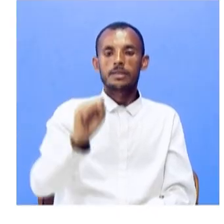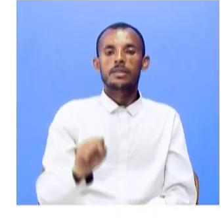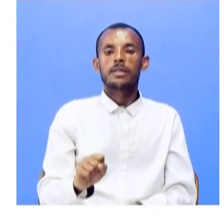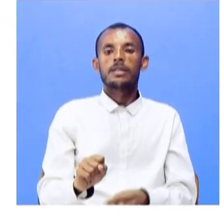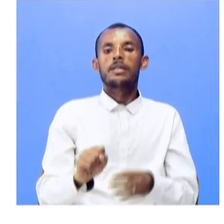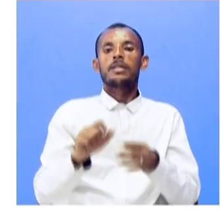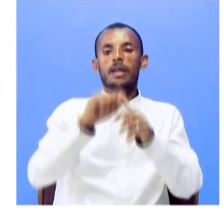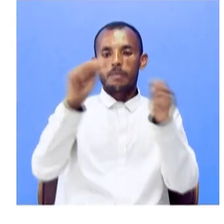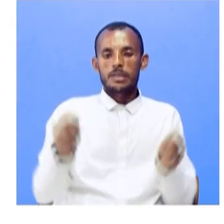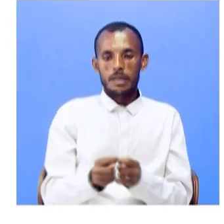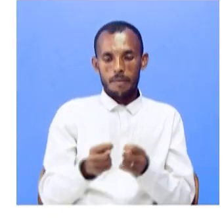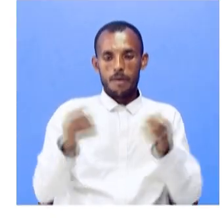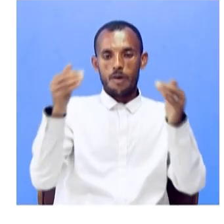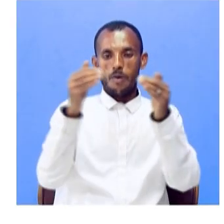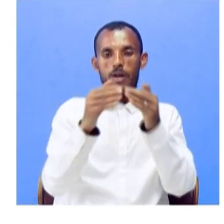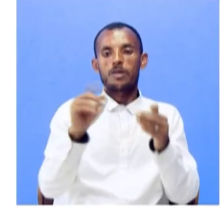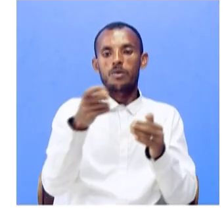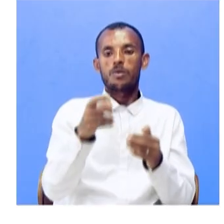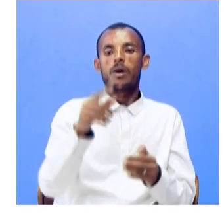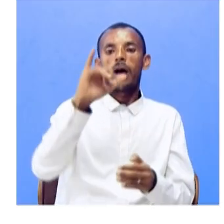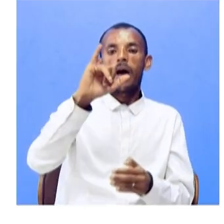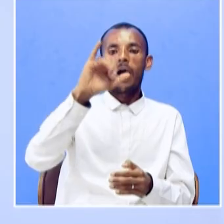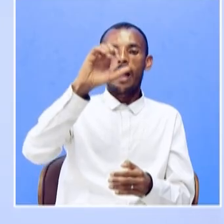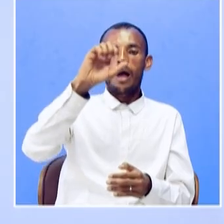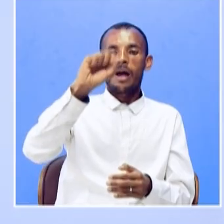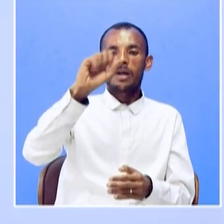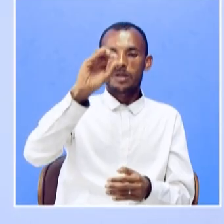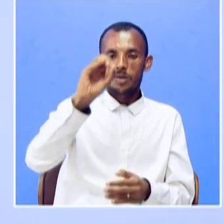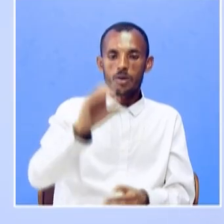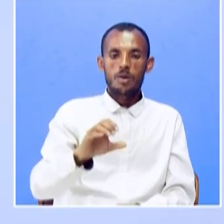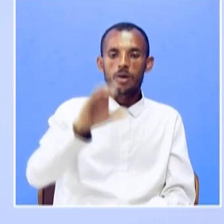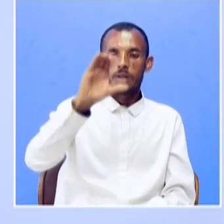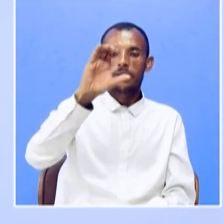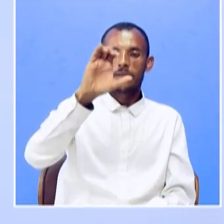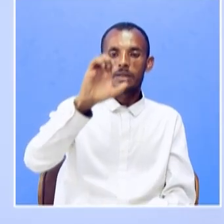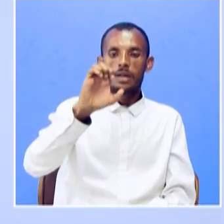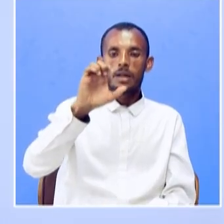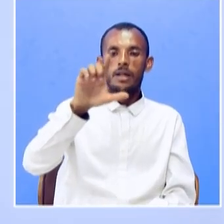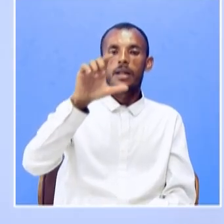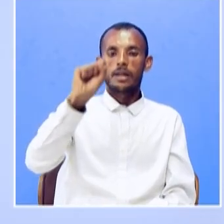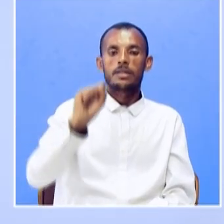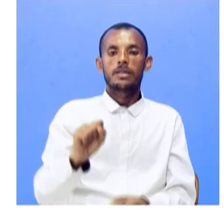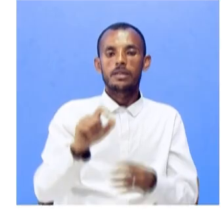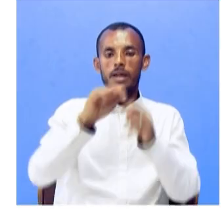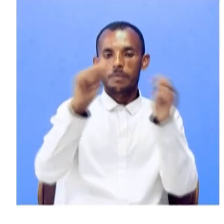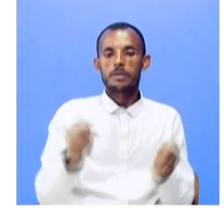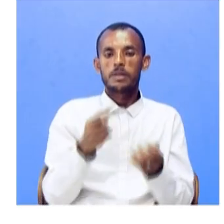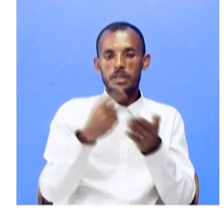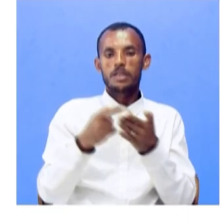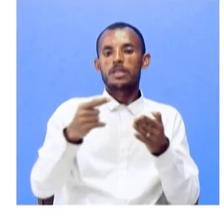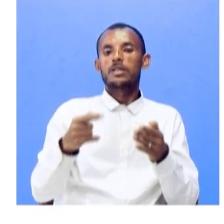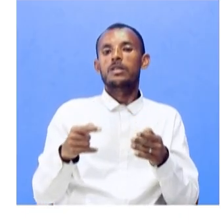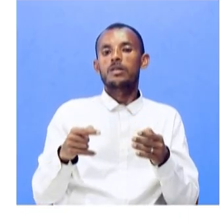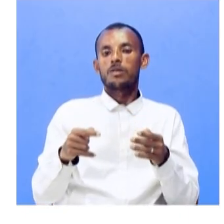congruent, then the trapezium is called an isosceles trapezium. By the way, trapezium has this form. Even this is also a